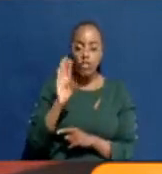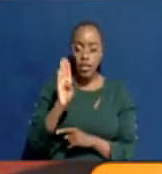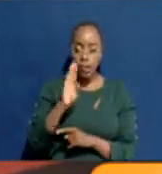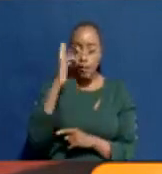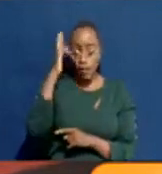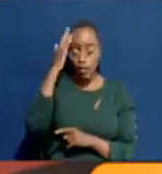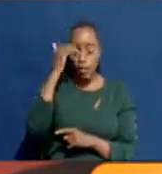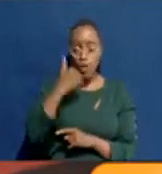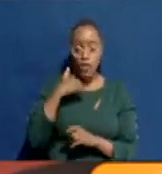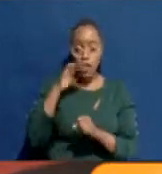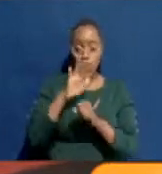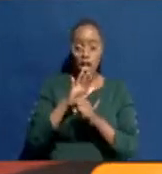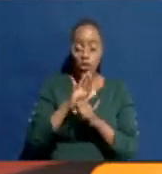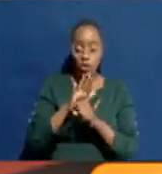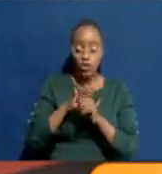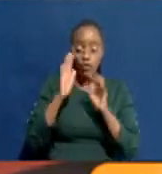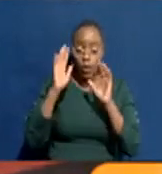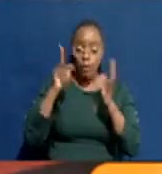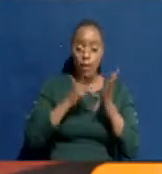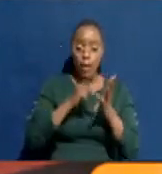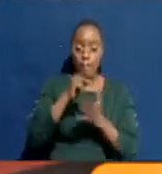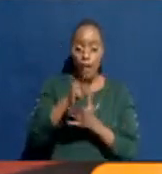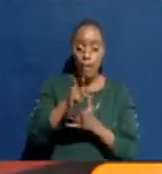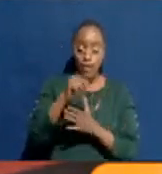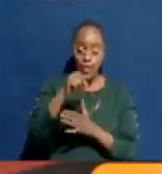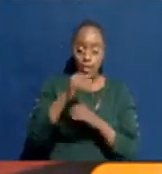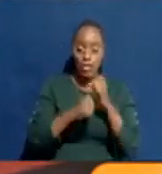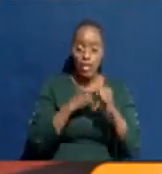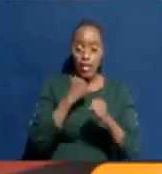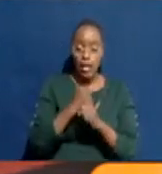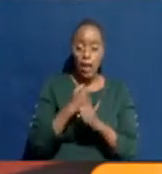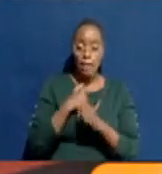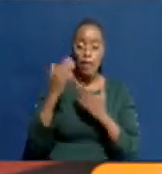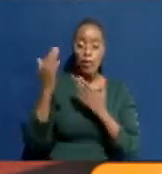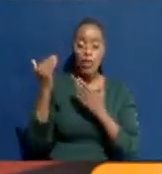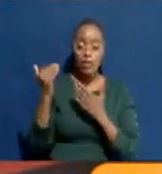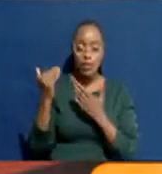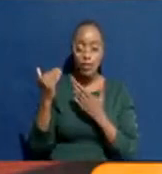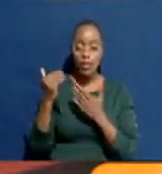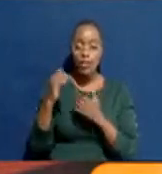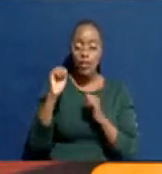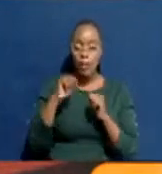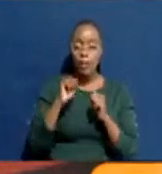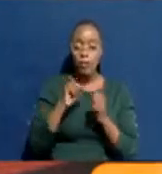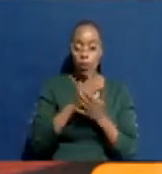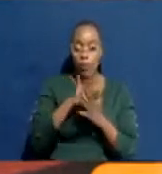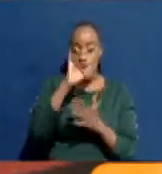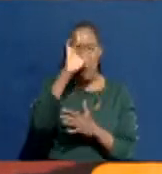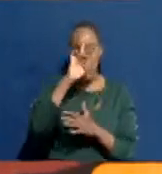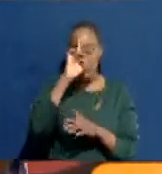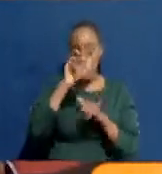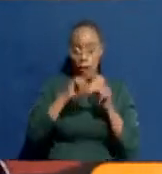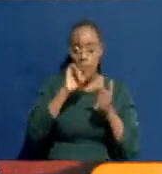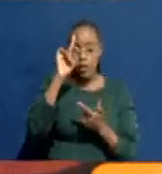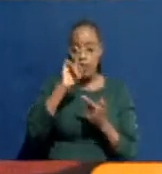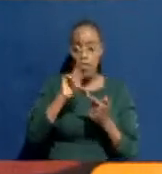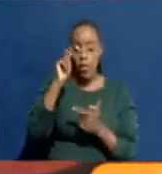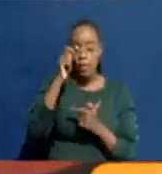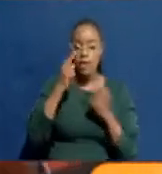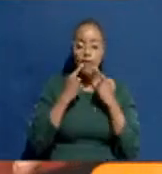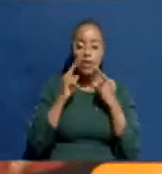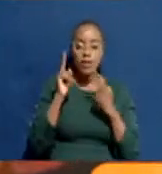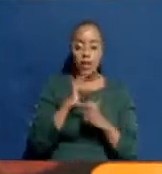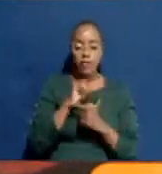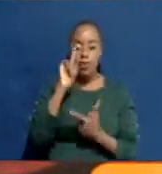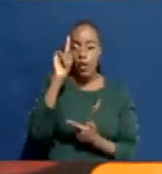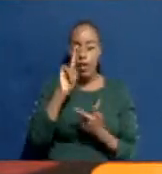why we have a lot of huge payout this year. I had expected that we will be more serious about cutting. And the president had announced that we will